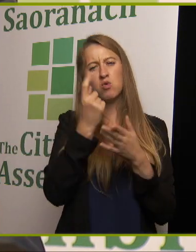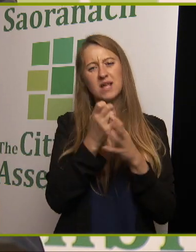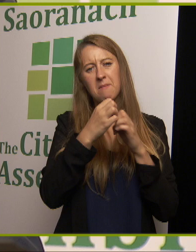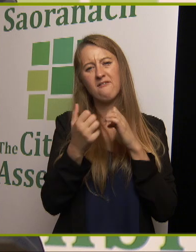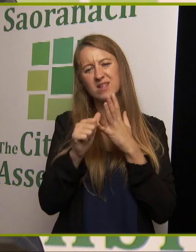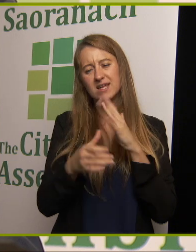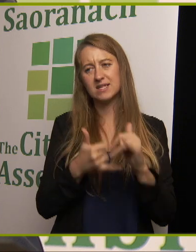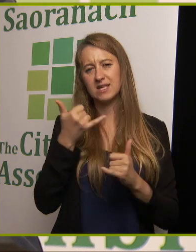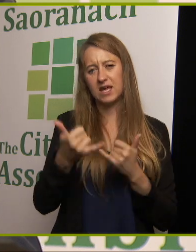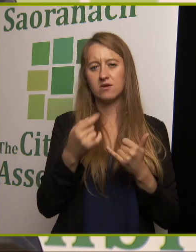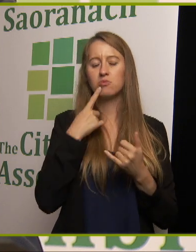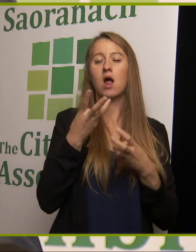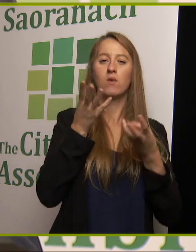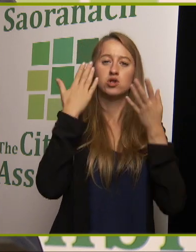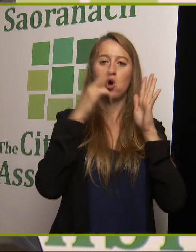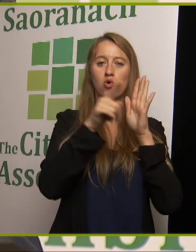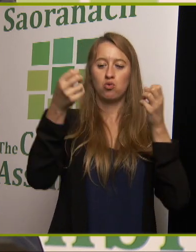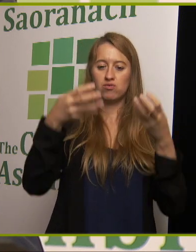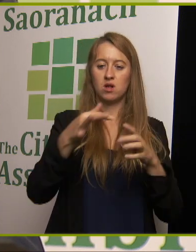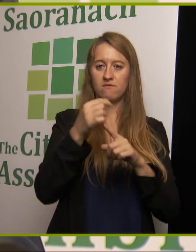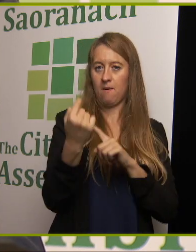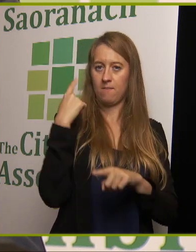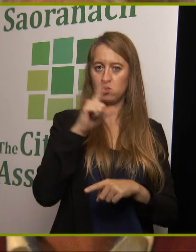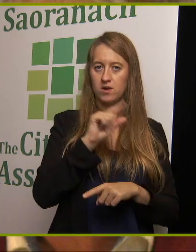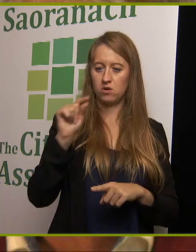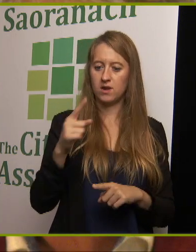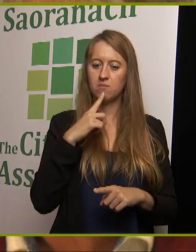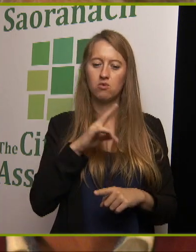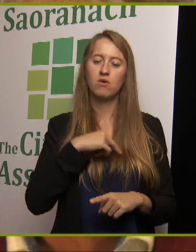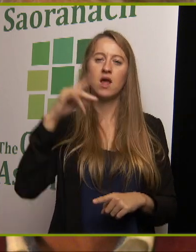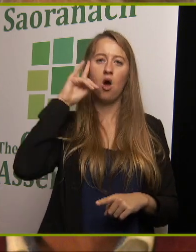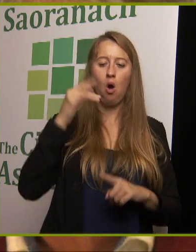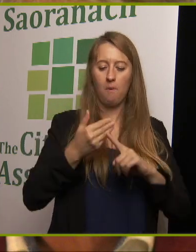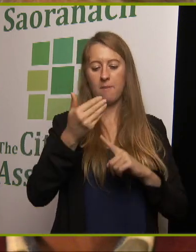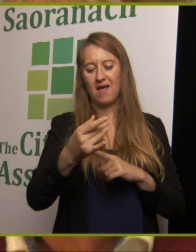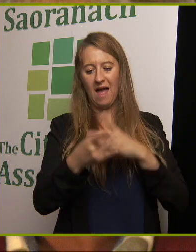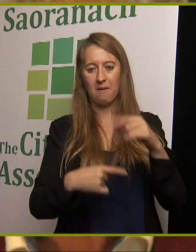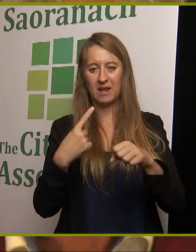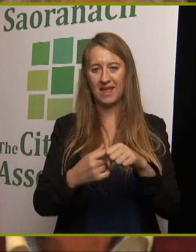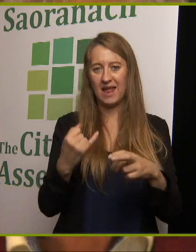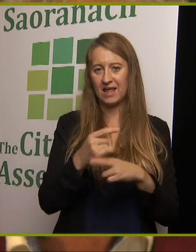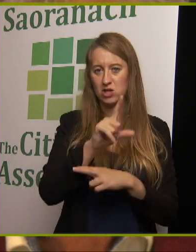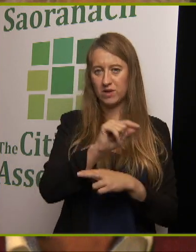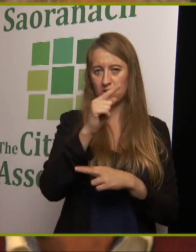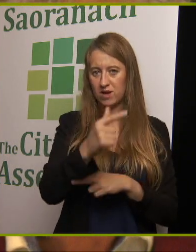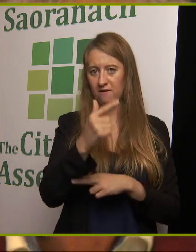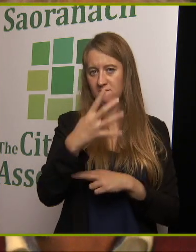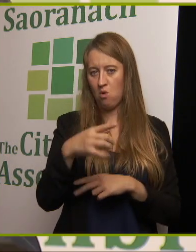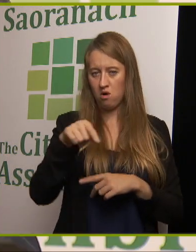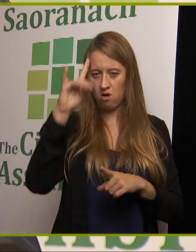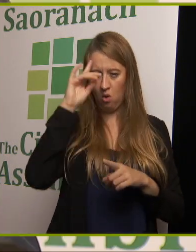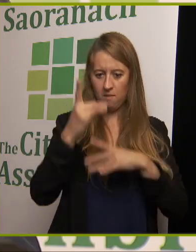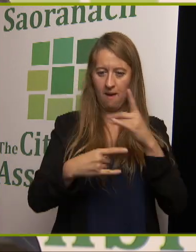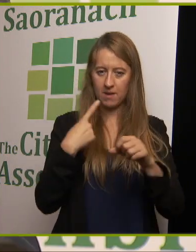the result from 2020. We actually hope to do another assessment in 2024. Okay, so